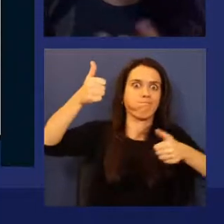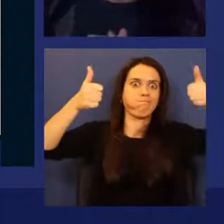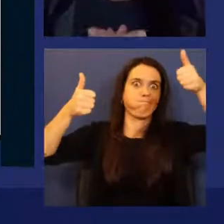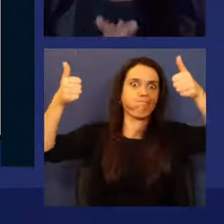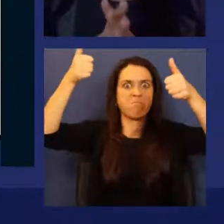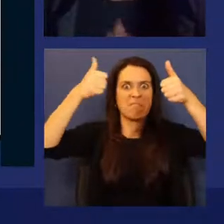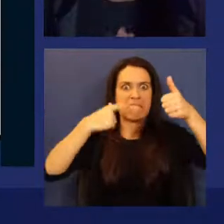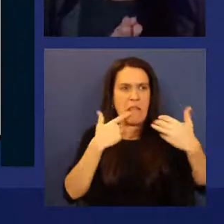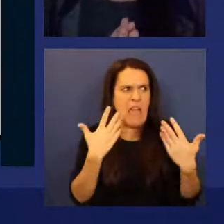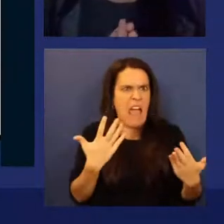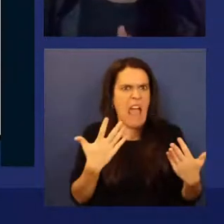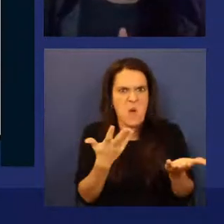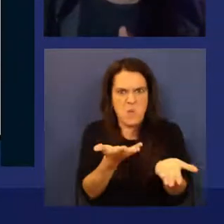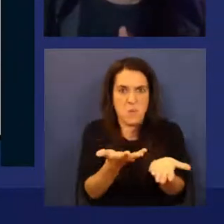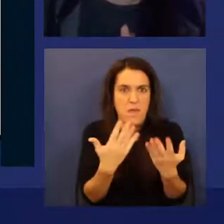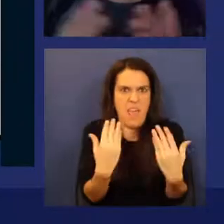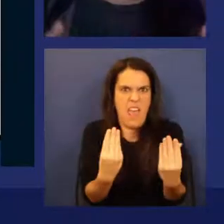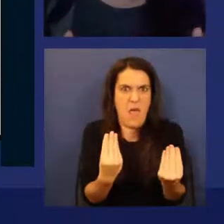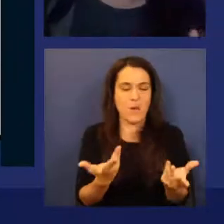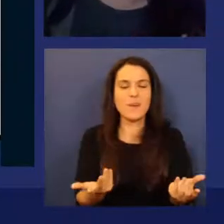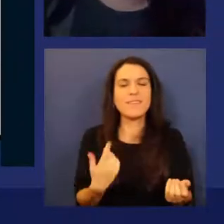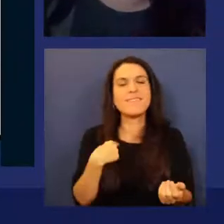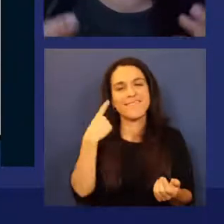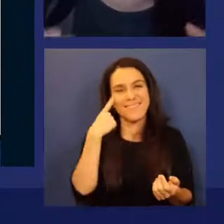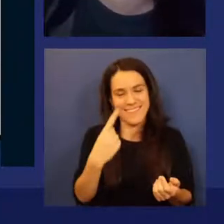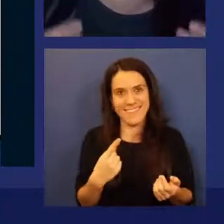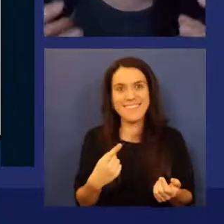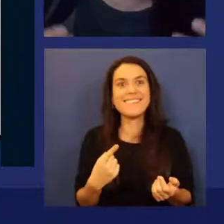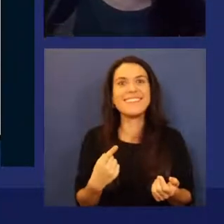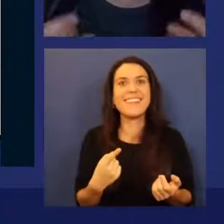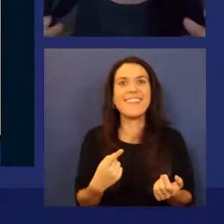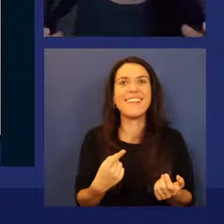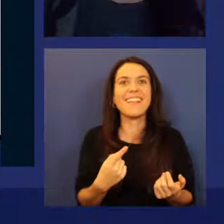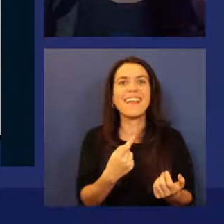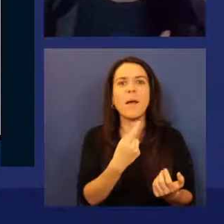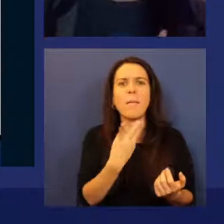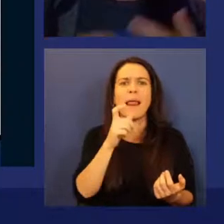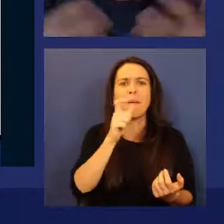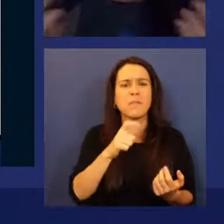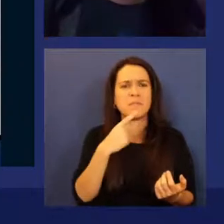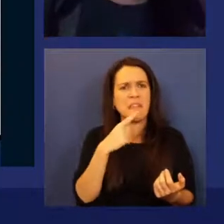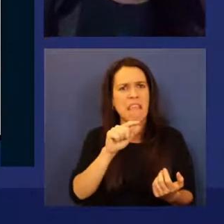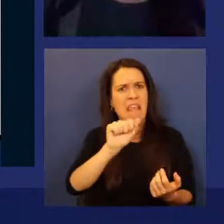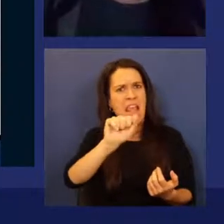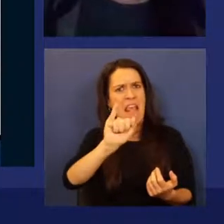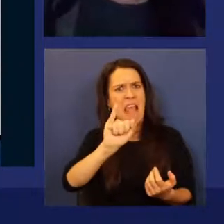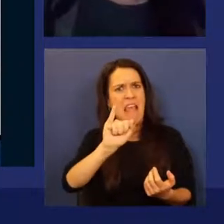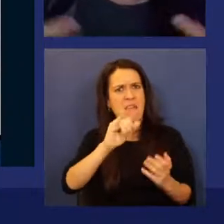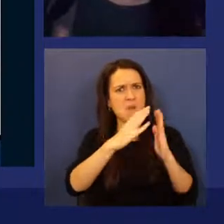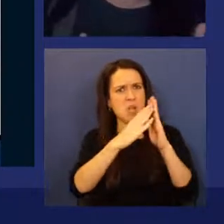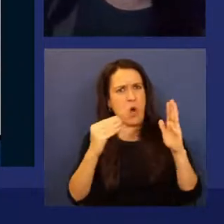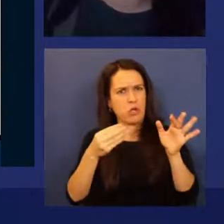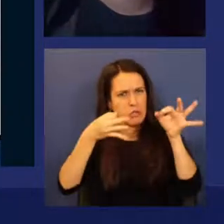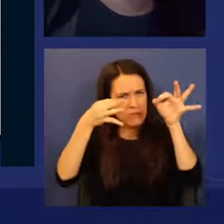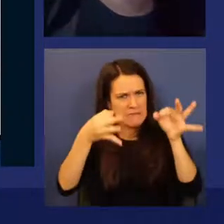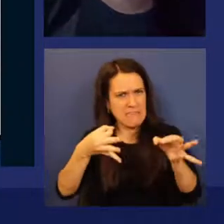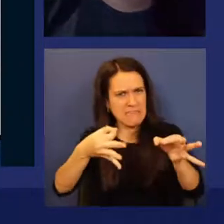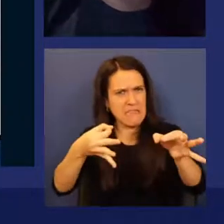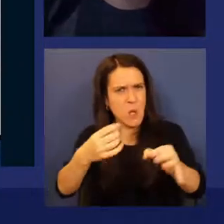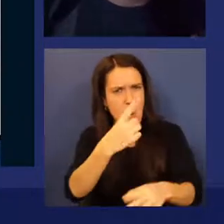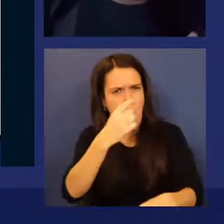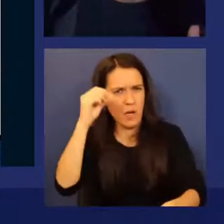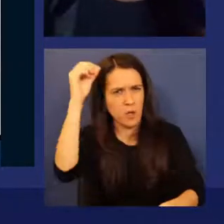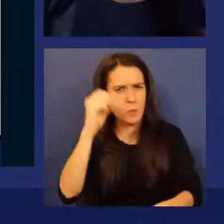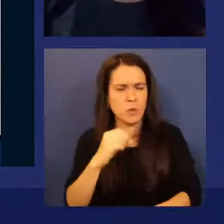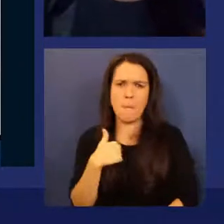this? And oftentimes, and a lot of people are like, do you let an AI model make 100% of the decision? Now, those of us in this